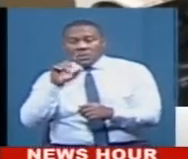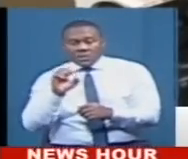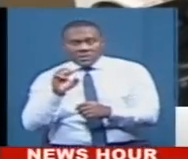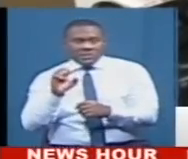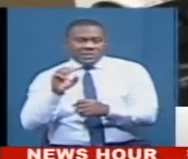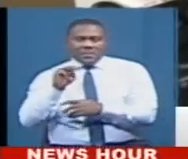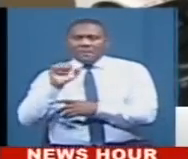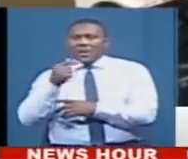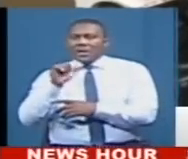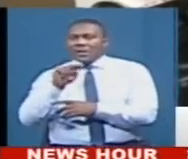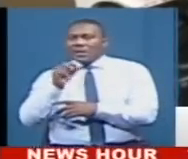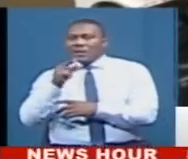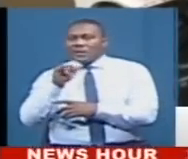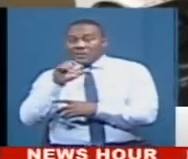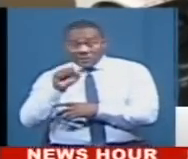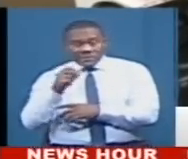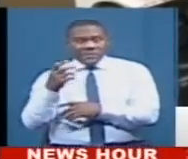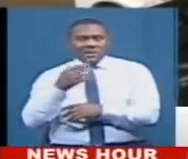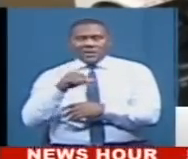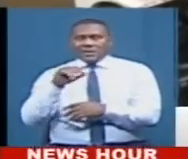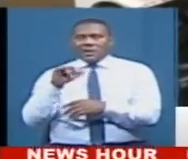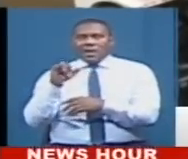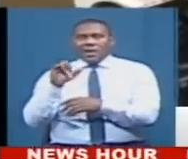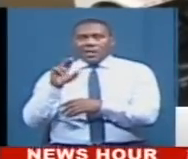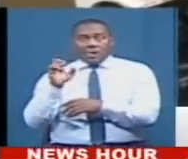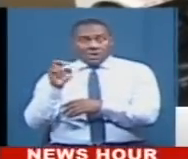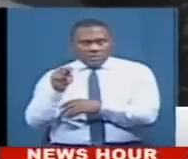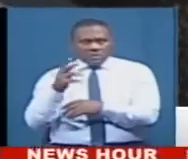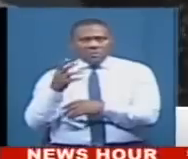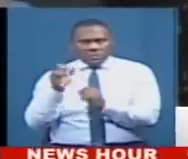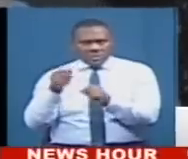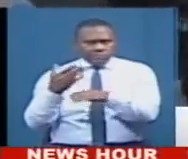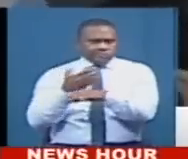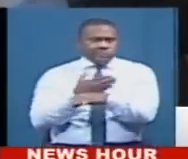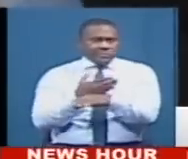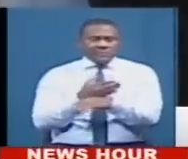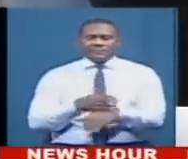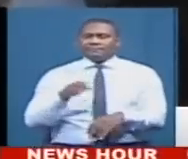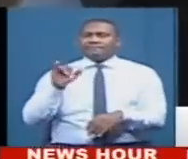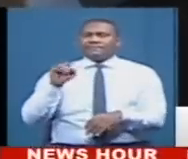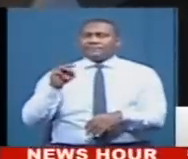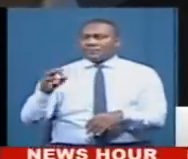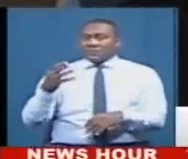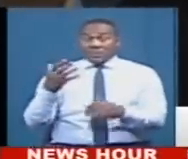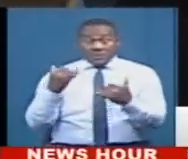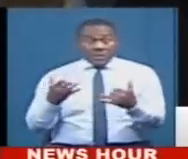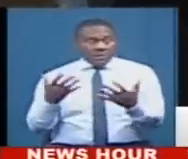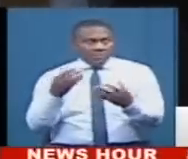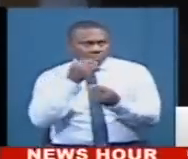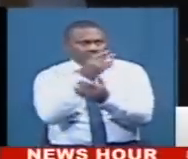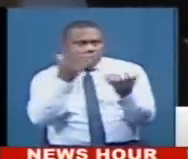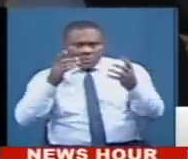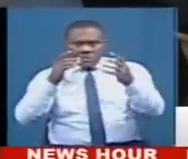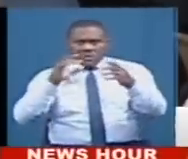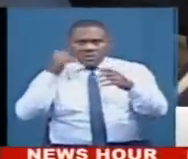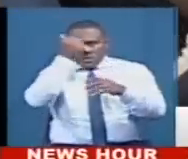iron, in order to move up the global value chain for each of these minerals. The IMF is therefore calling on African leaders